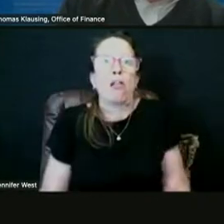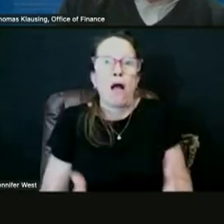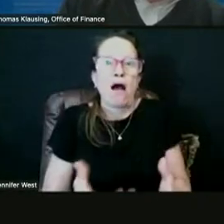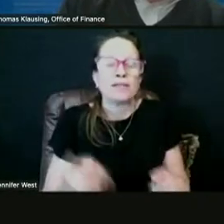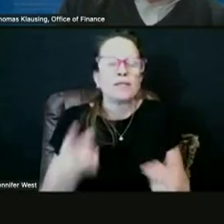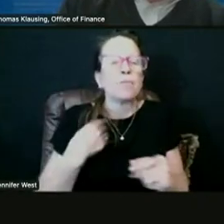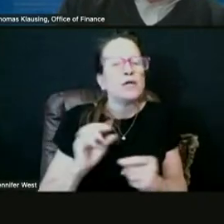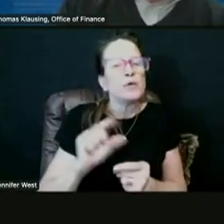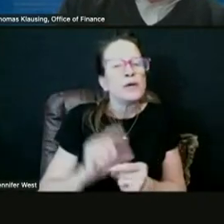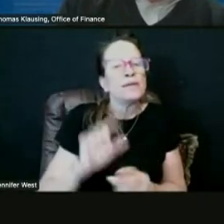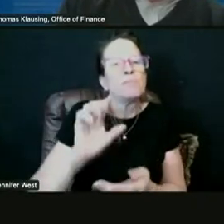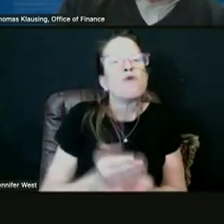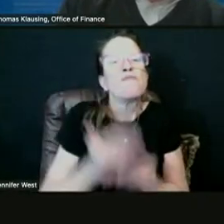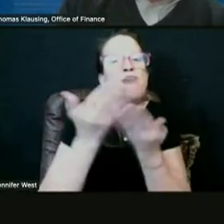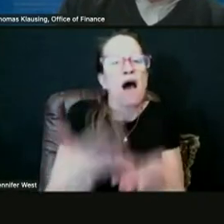summer.